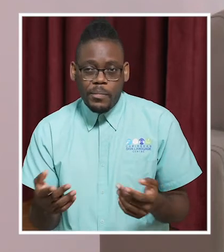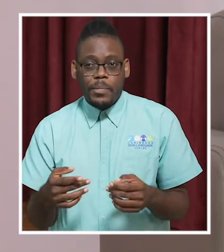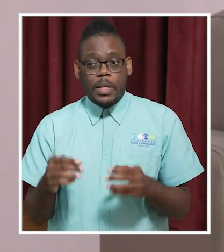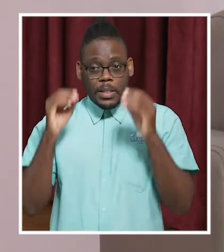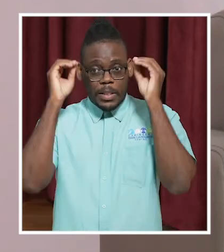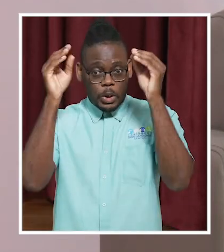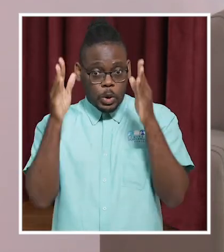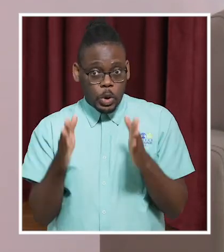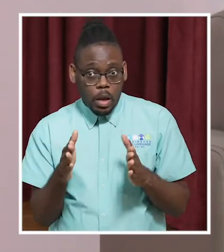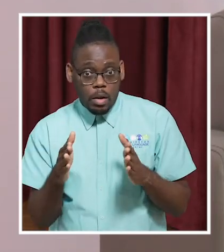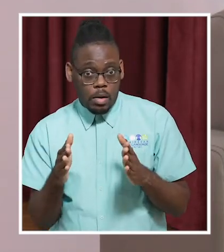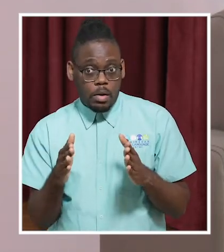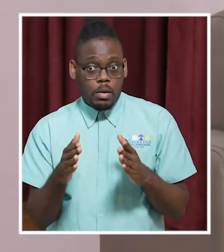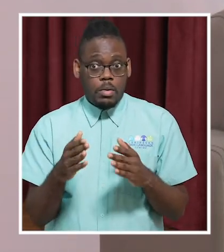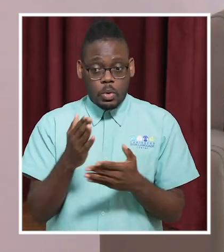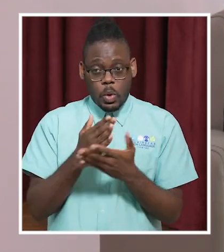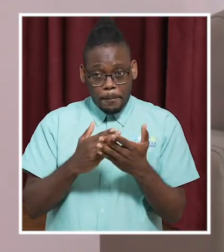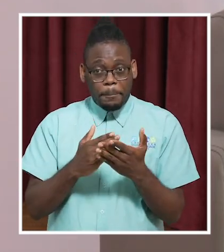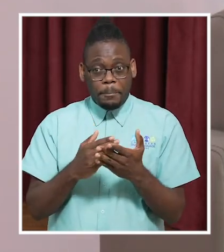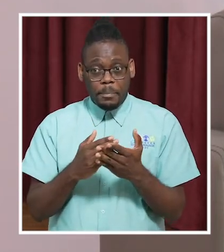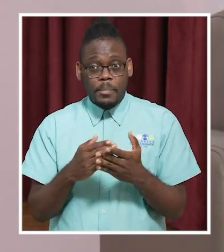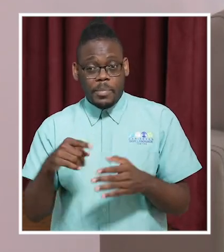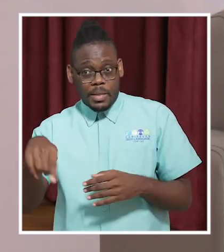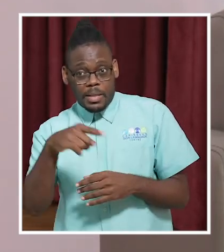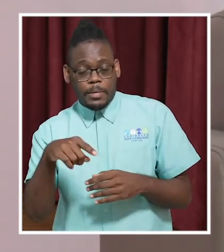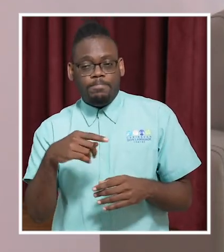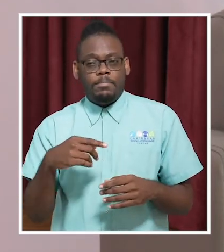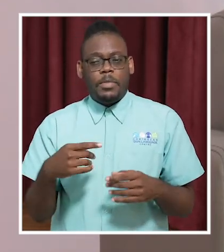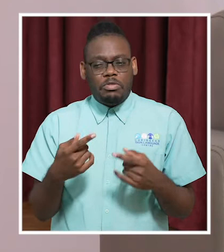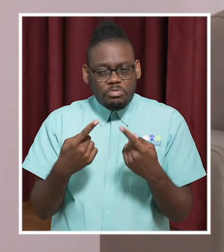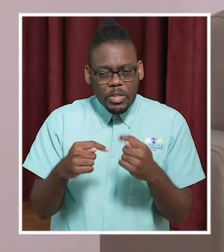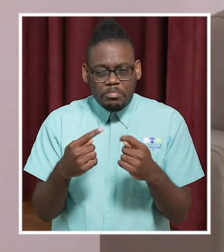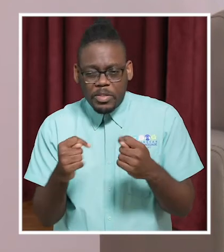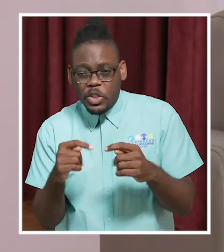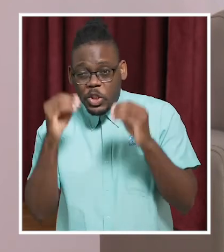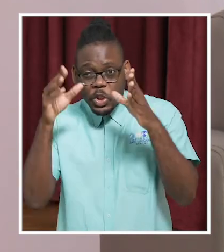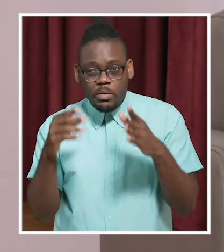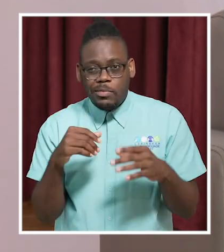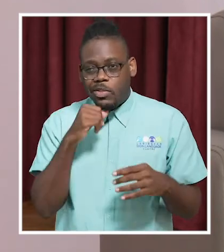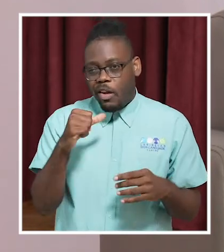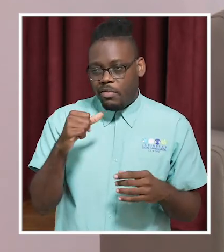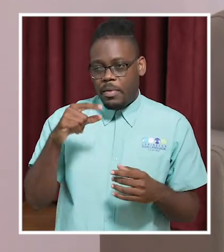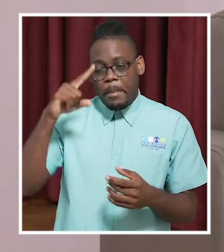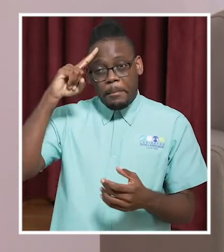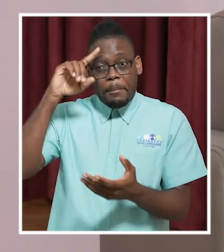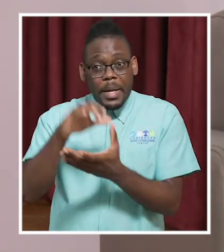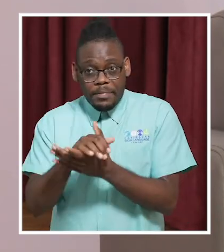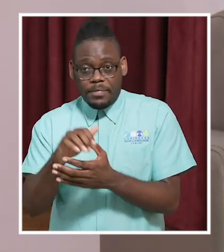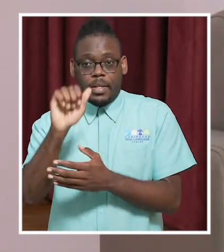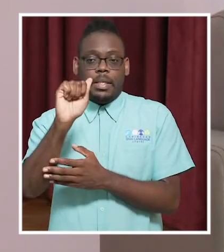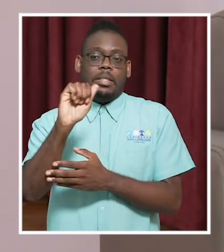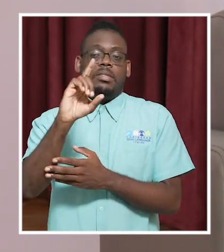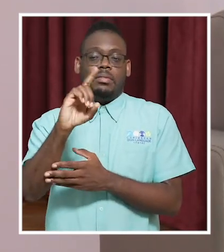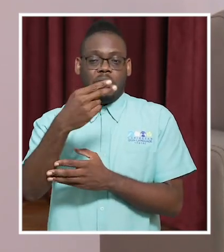experience, some teachers, because of our culture and so, they do not believe in it. And that was